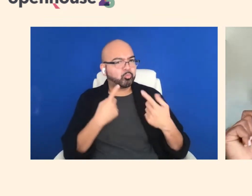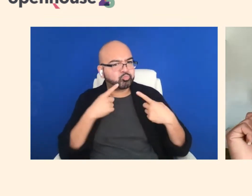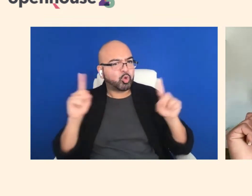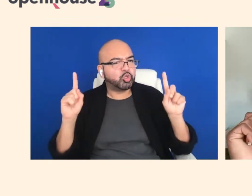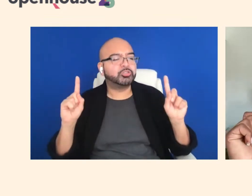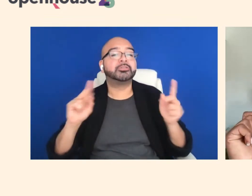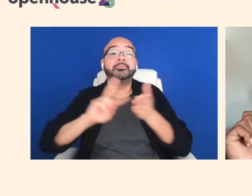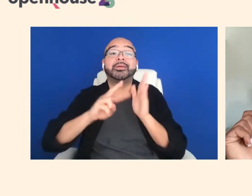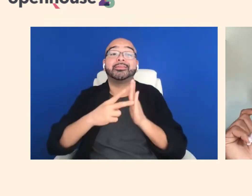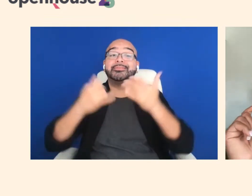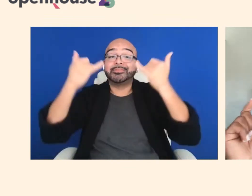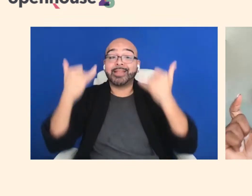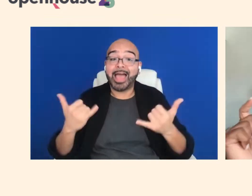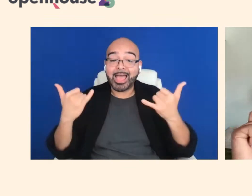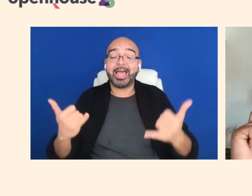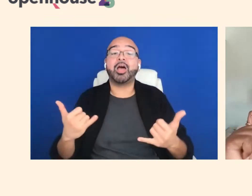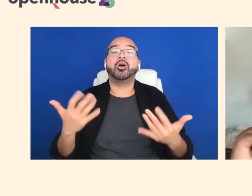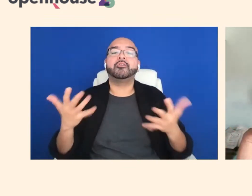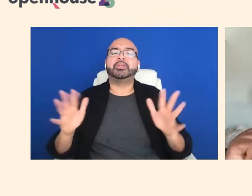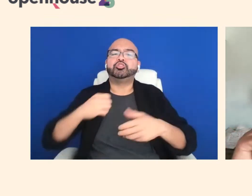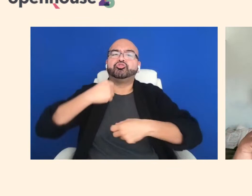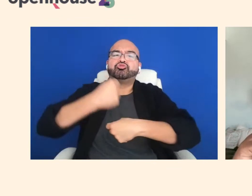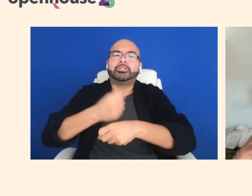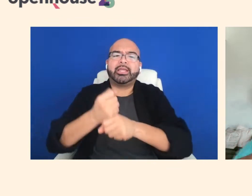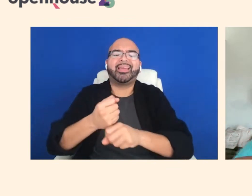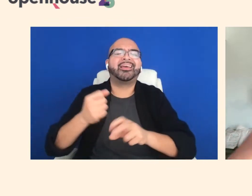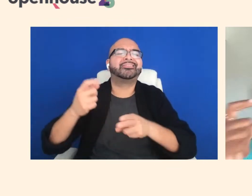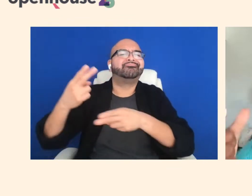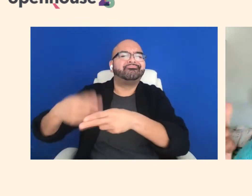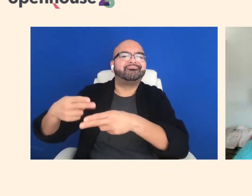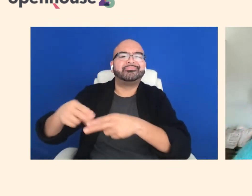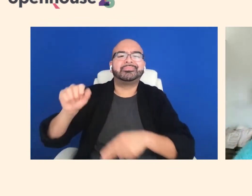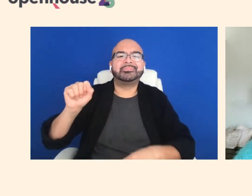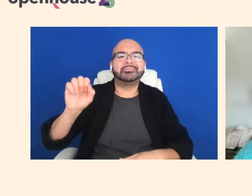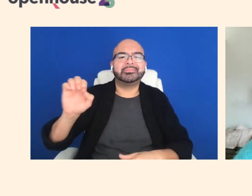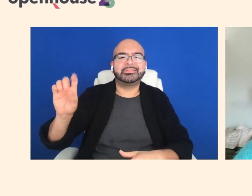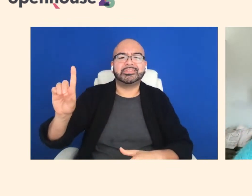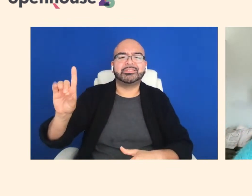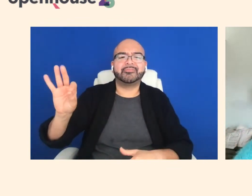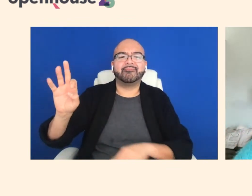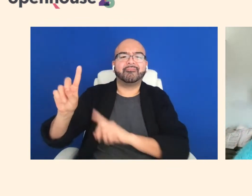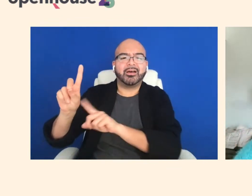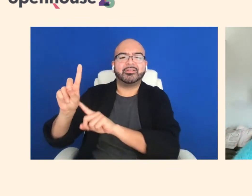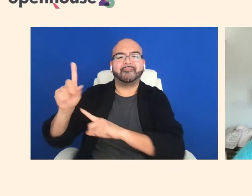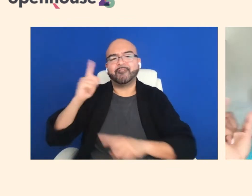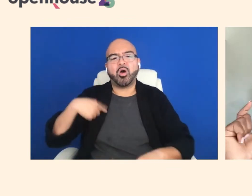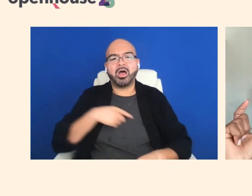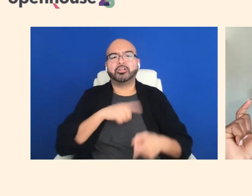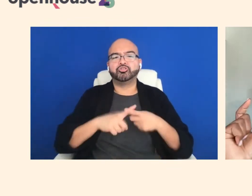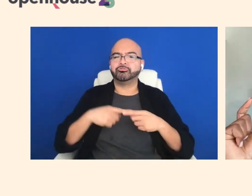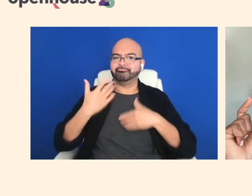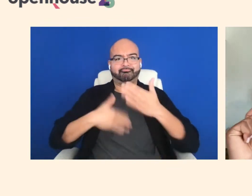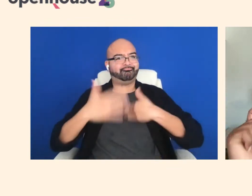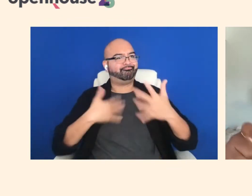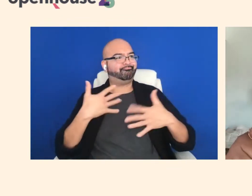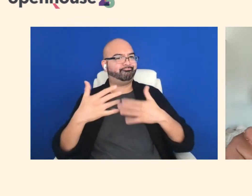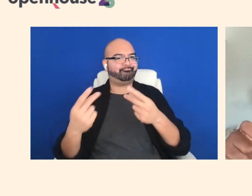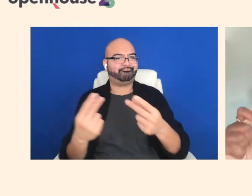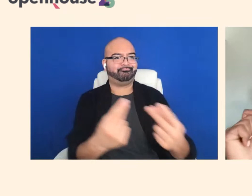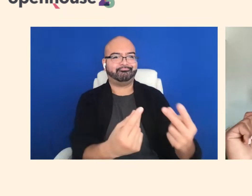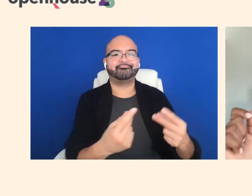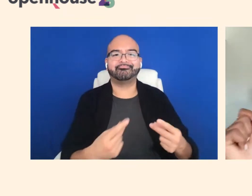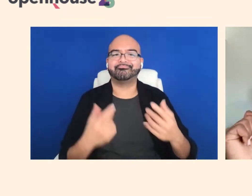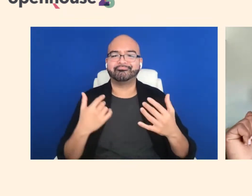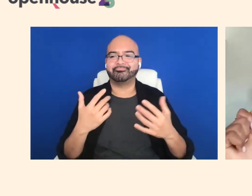create a what we call a seed fund for us to be able to move quickly 5 years later. And because of